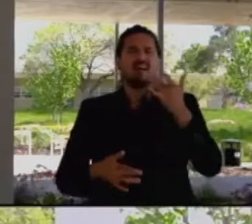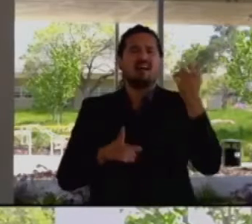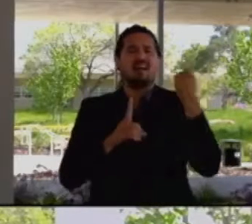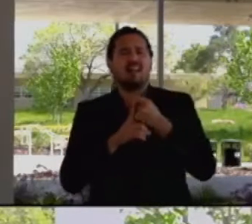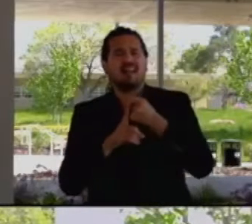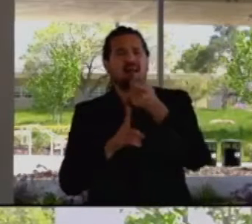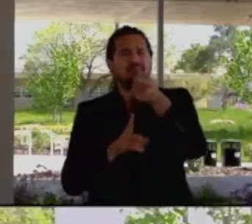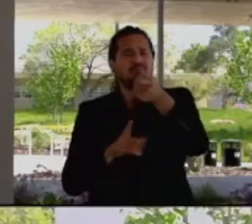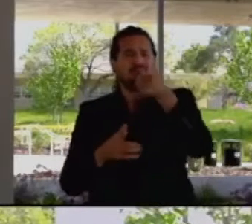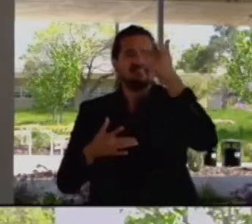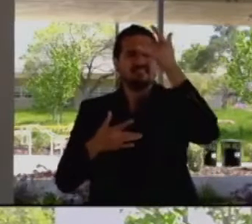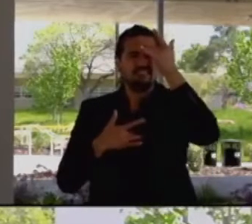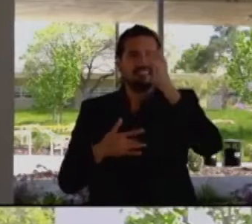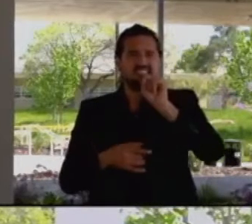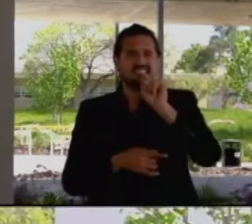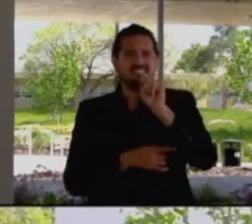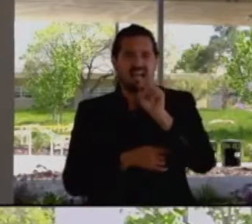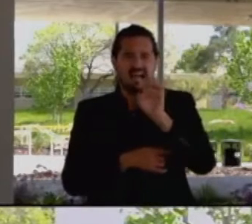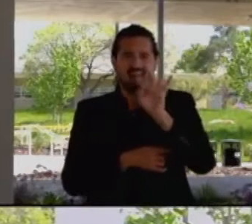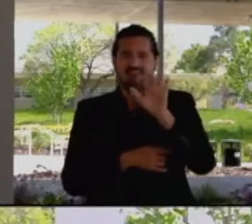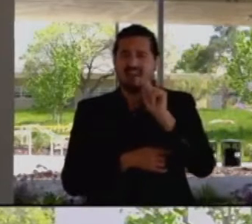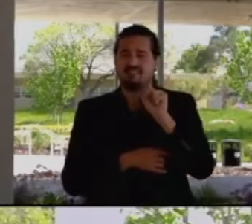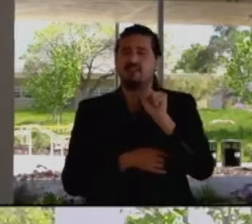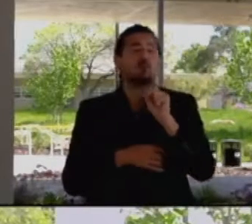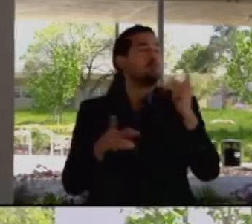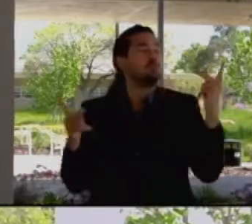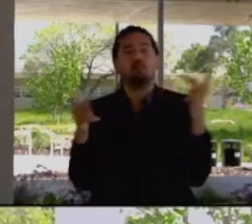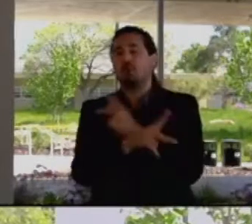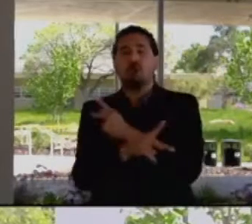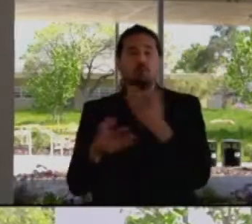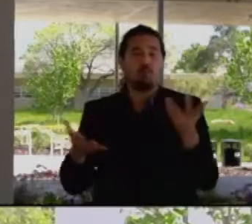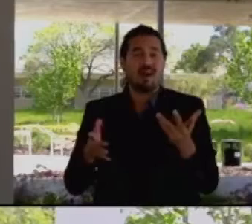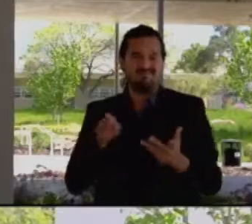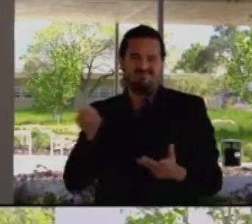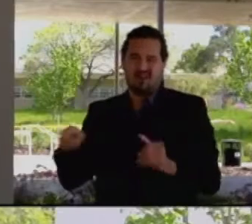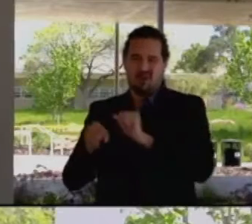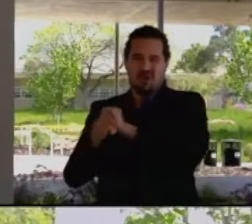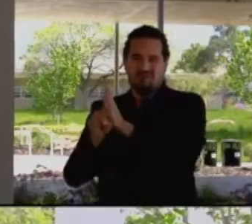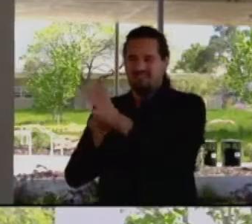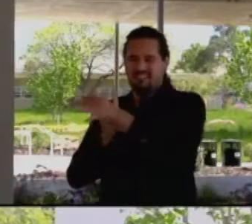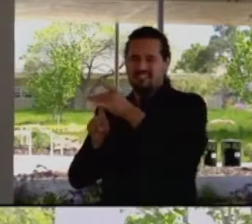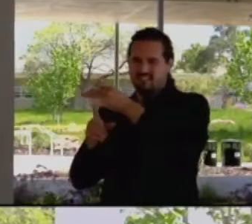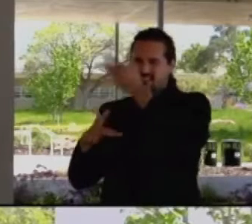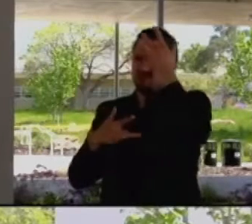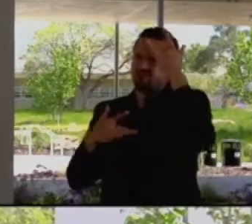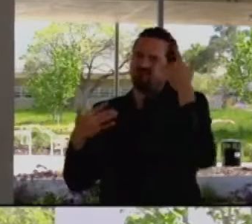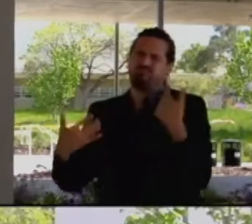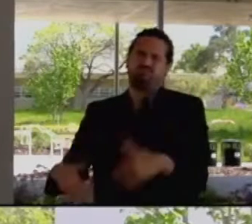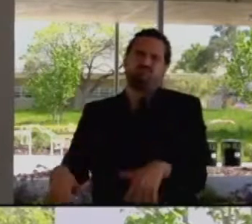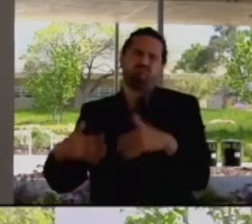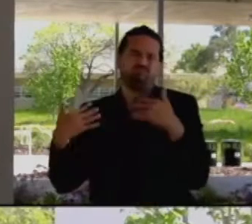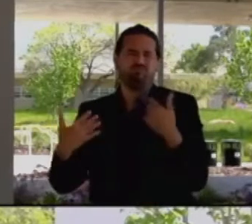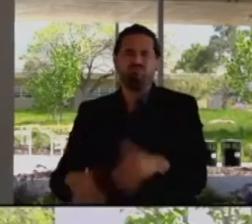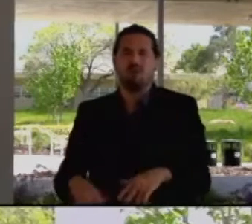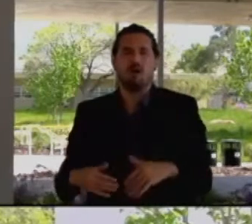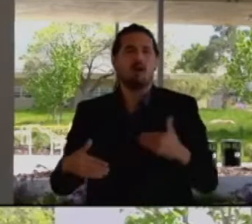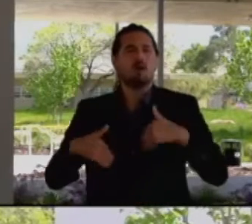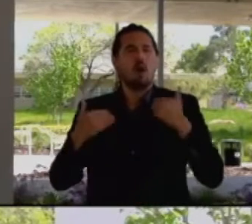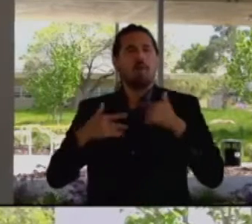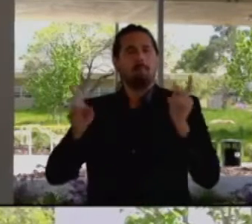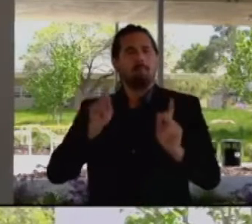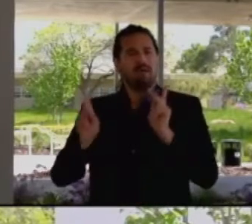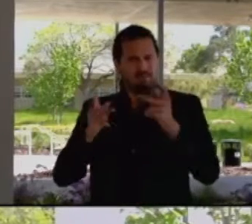with long-lasting symptoms. We now have the vaccine supply, and there are plenty